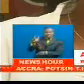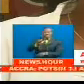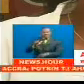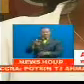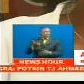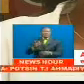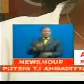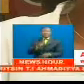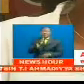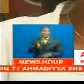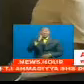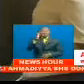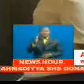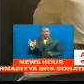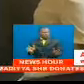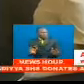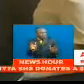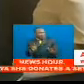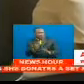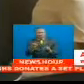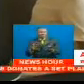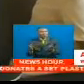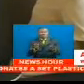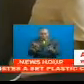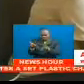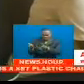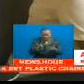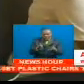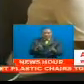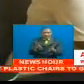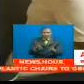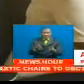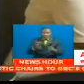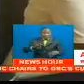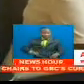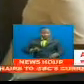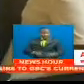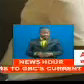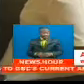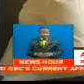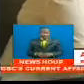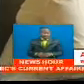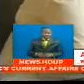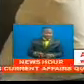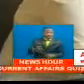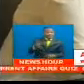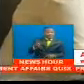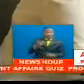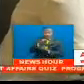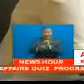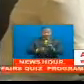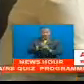a grandmother, advised career women to plan their day for maximum benefit. On the occasion